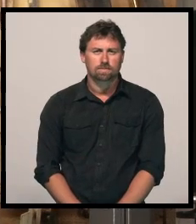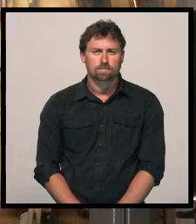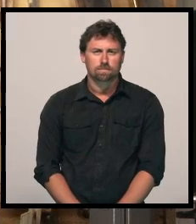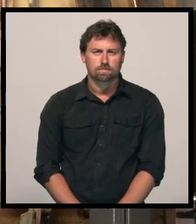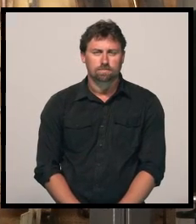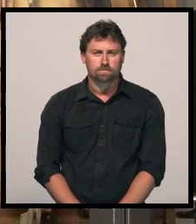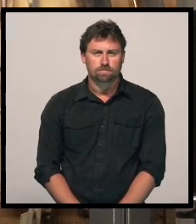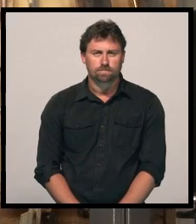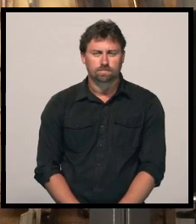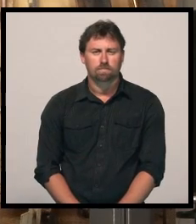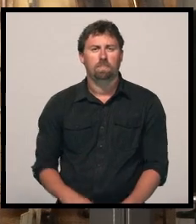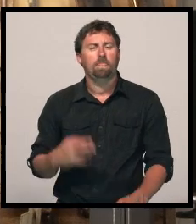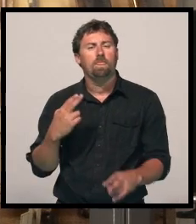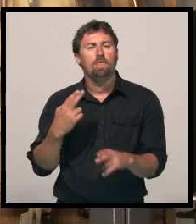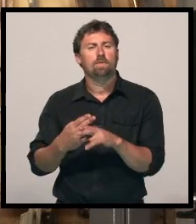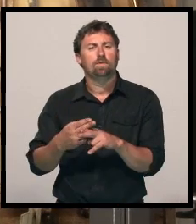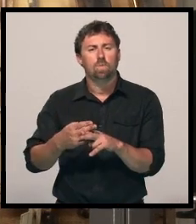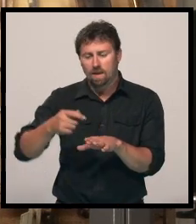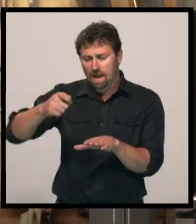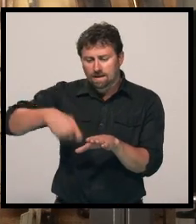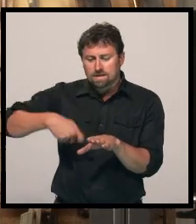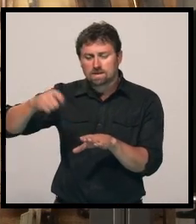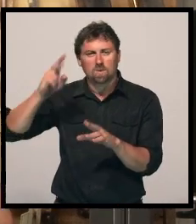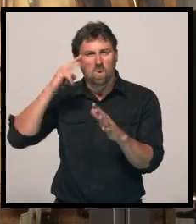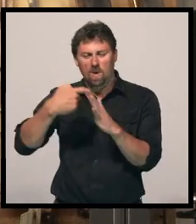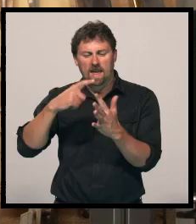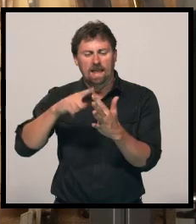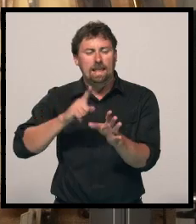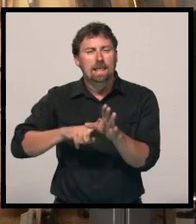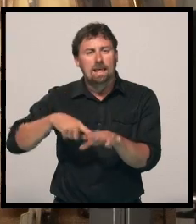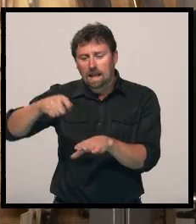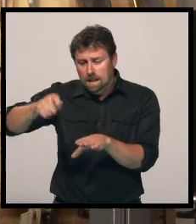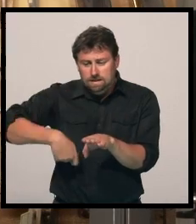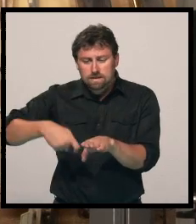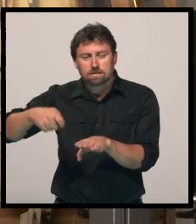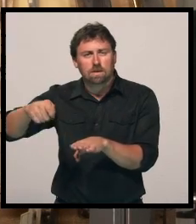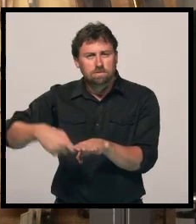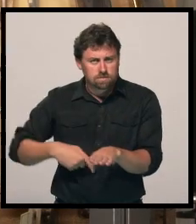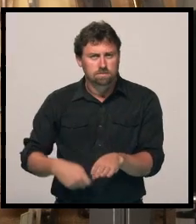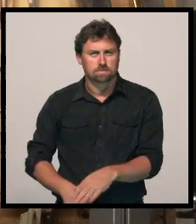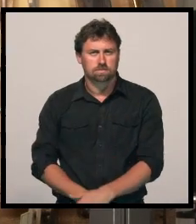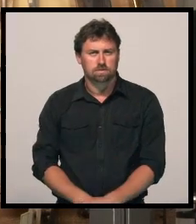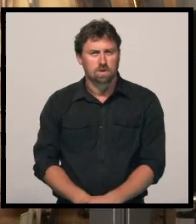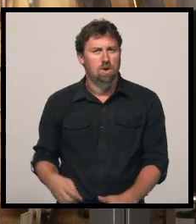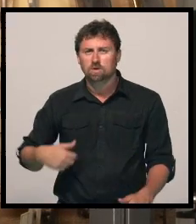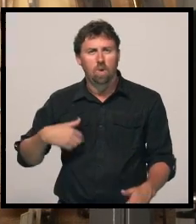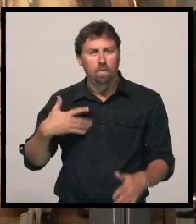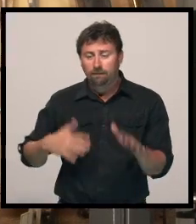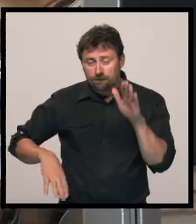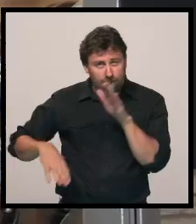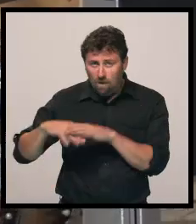When I'm cutting the keys, the idea is I don't want it to go all the